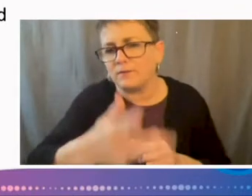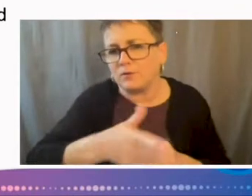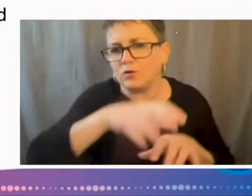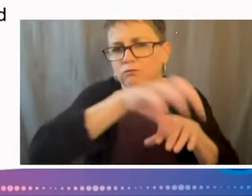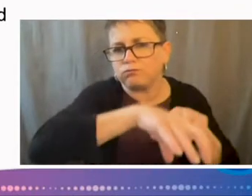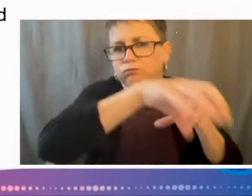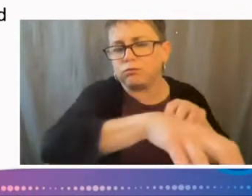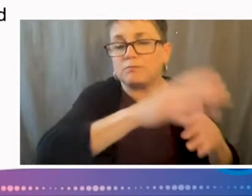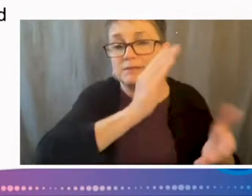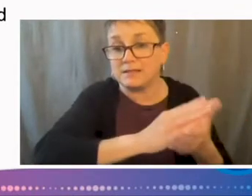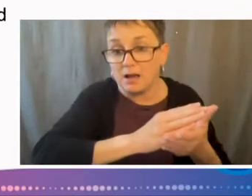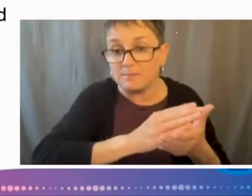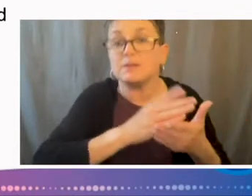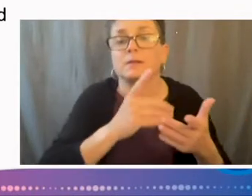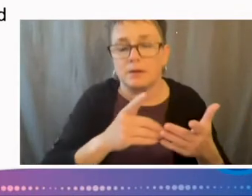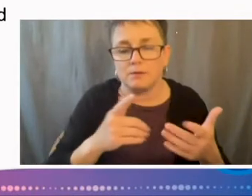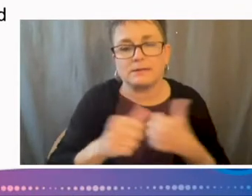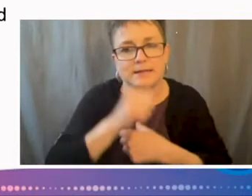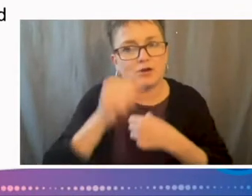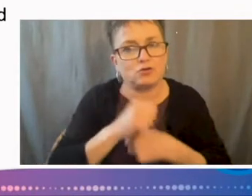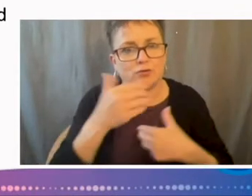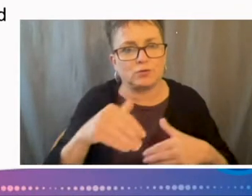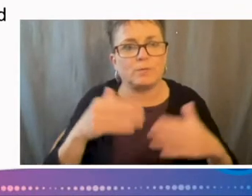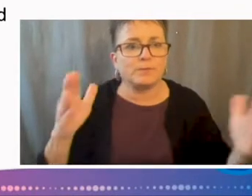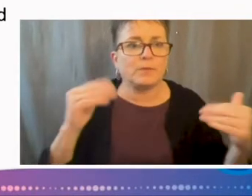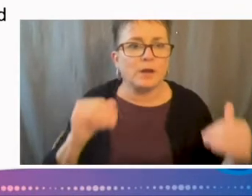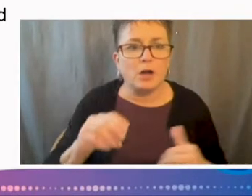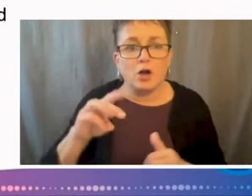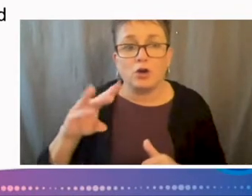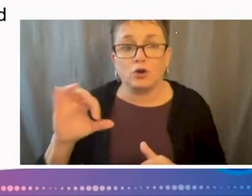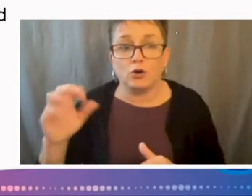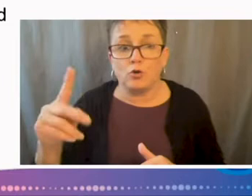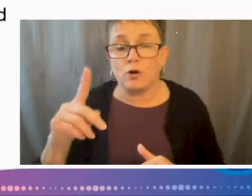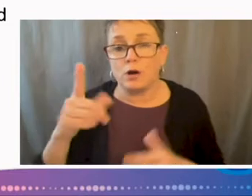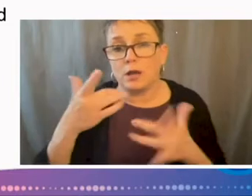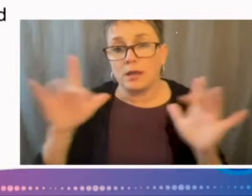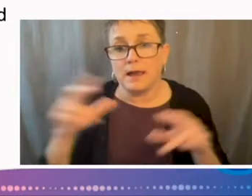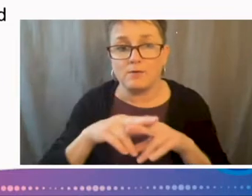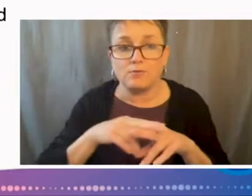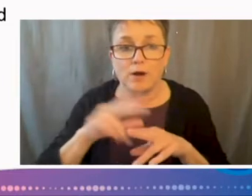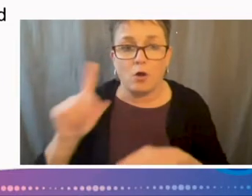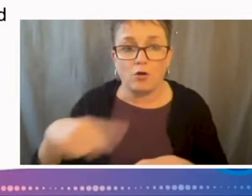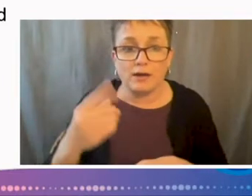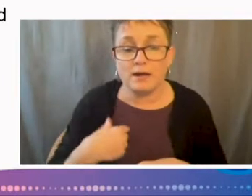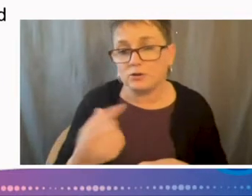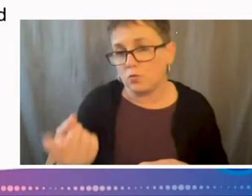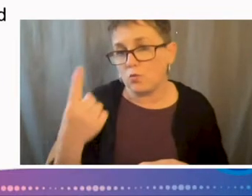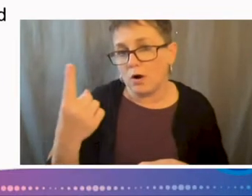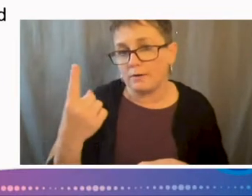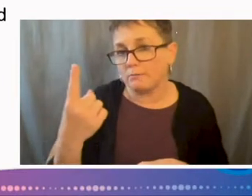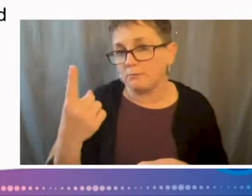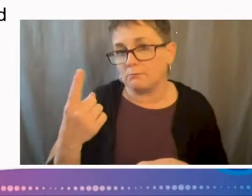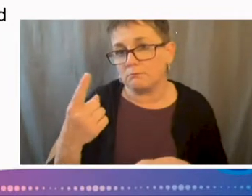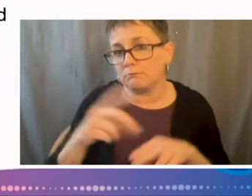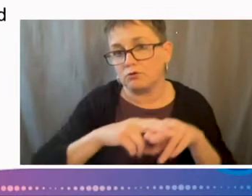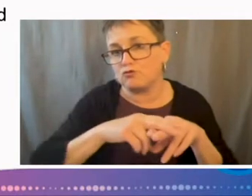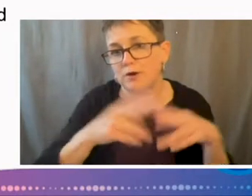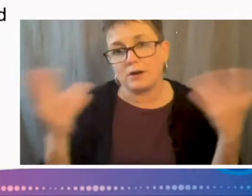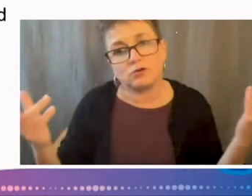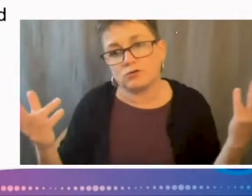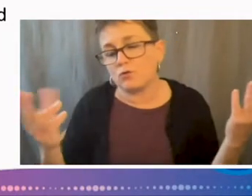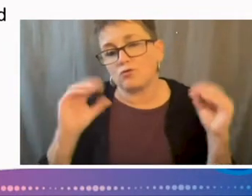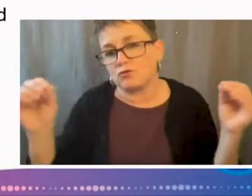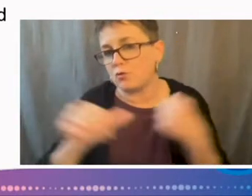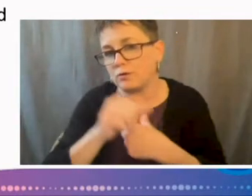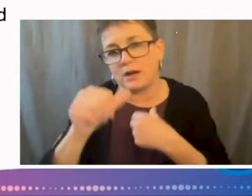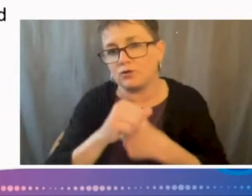on the Newark light rail, since the Newark light rail only operates with one light rail vehicle, the hazard does not exist, and there